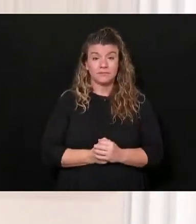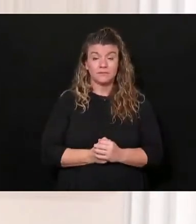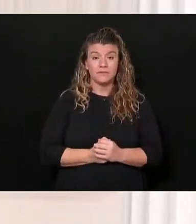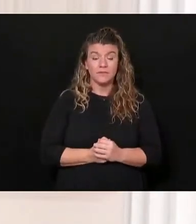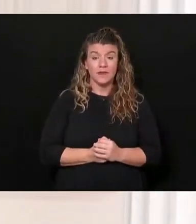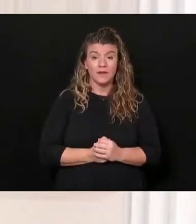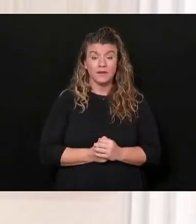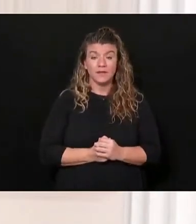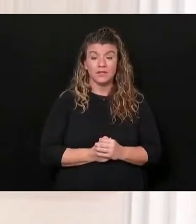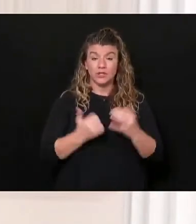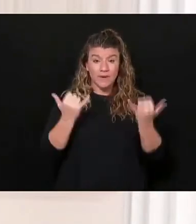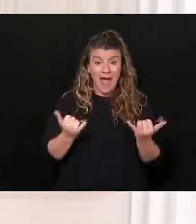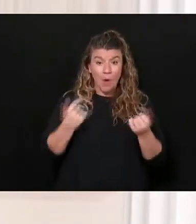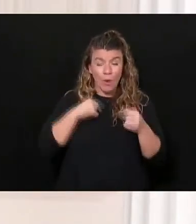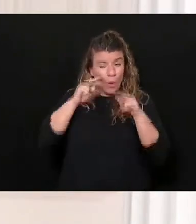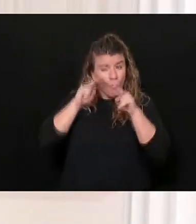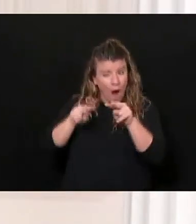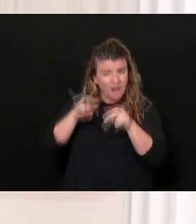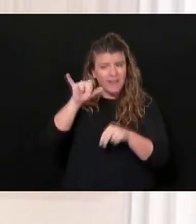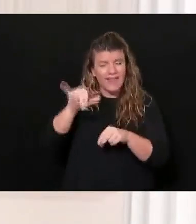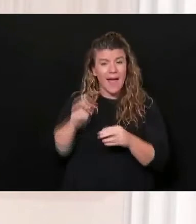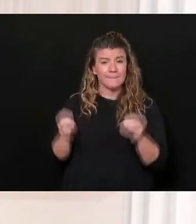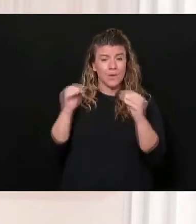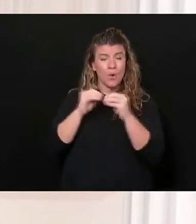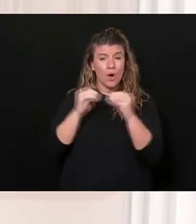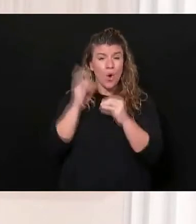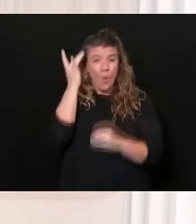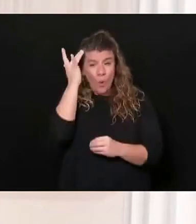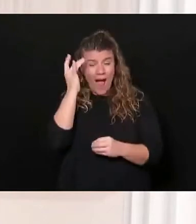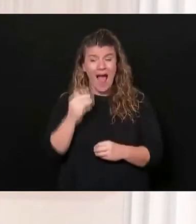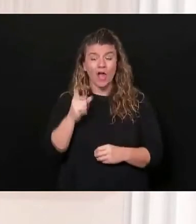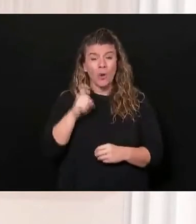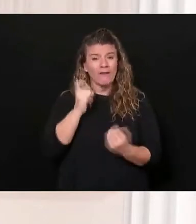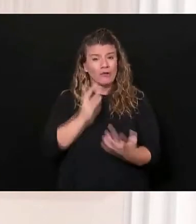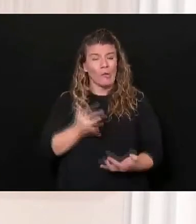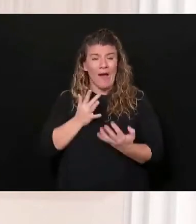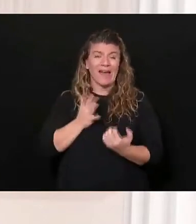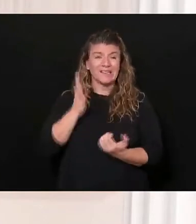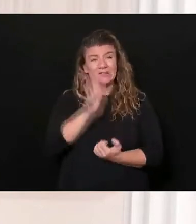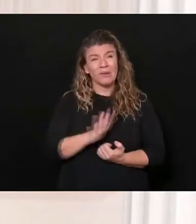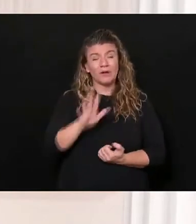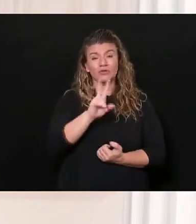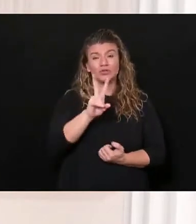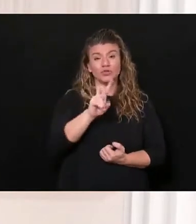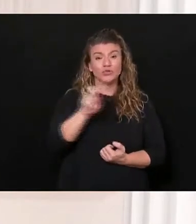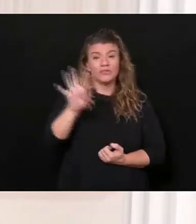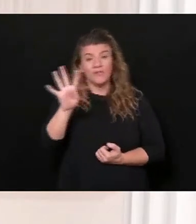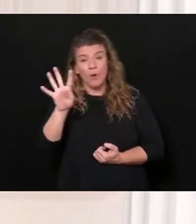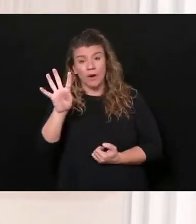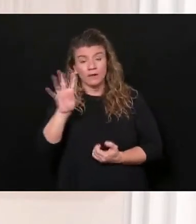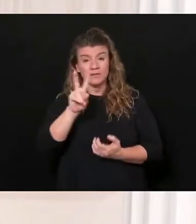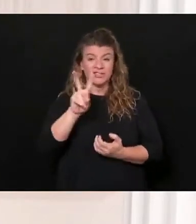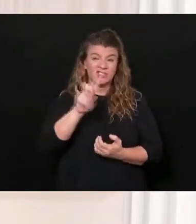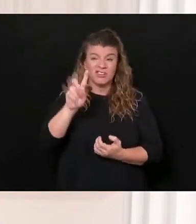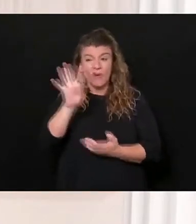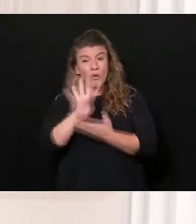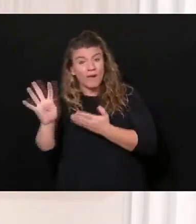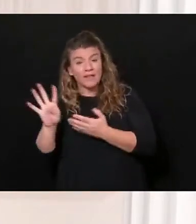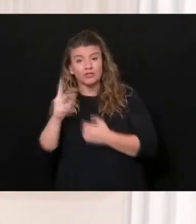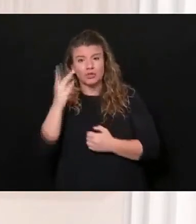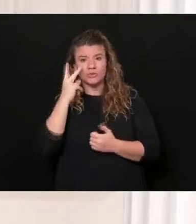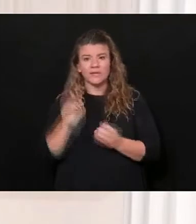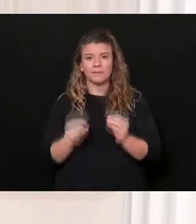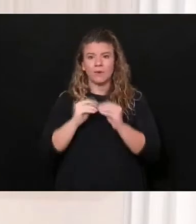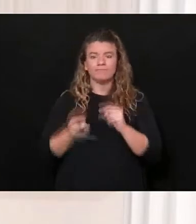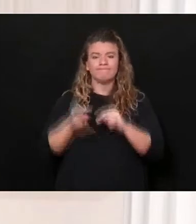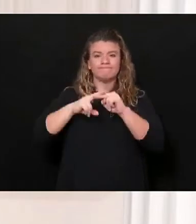very closely watching that because it's about a 2 to 4 week period between the time that you see a lot of new positive people